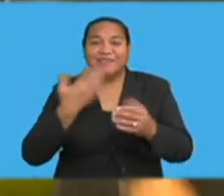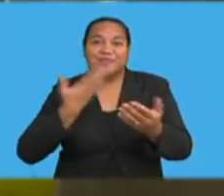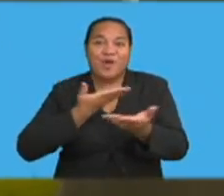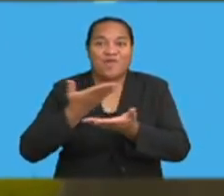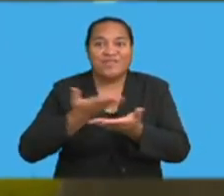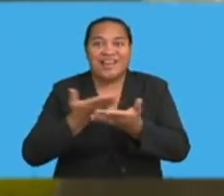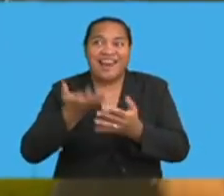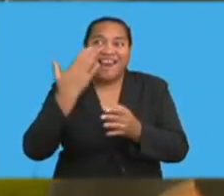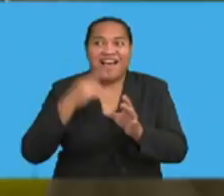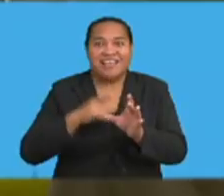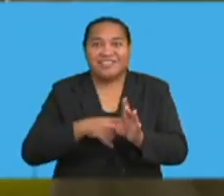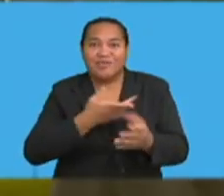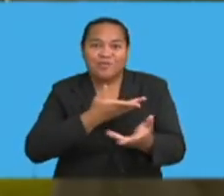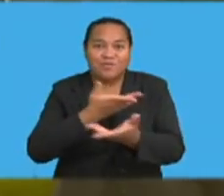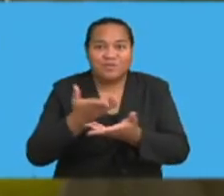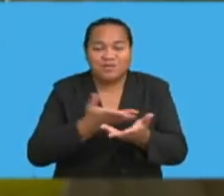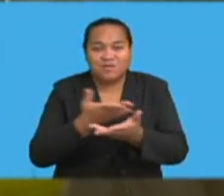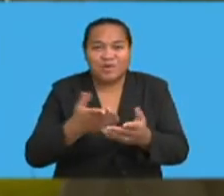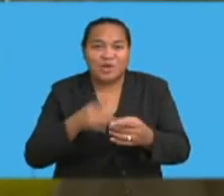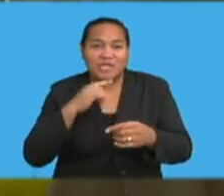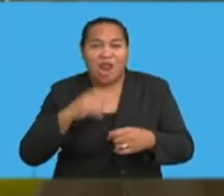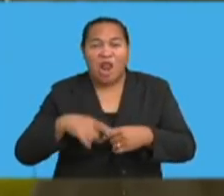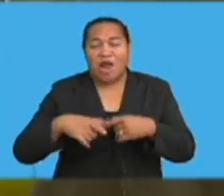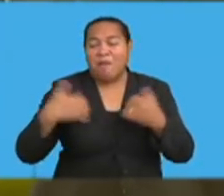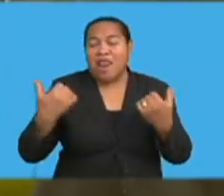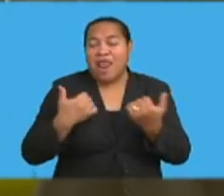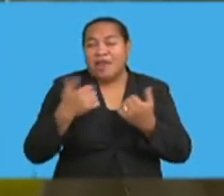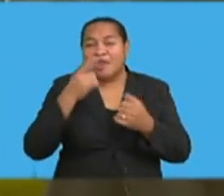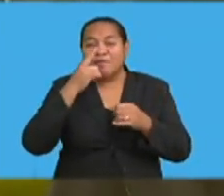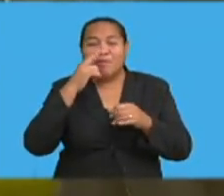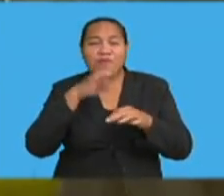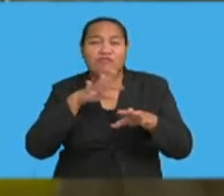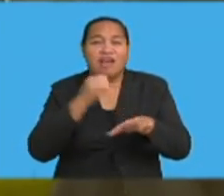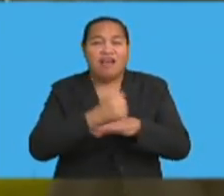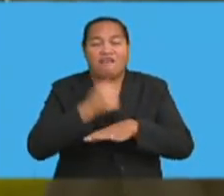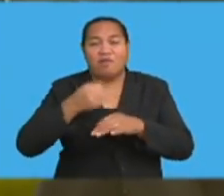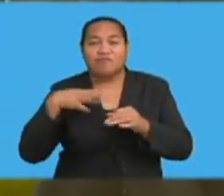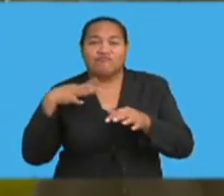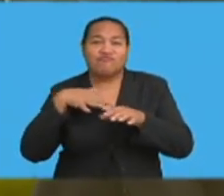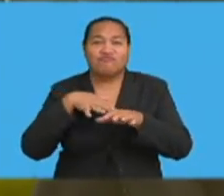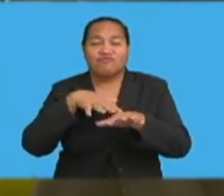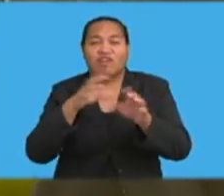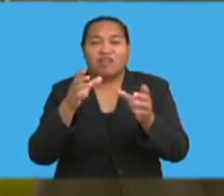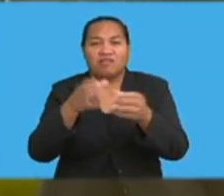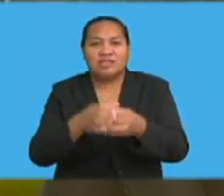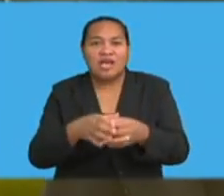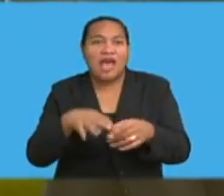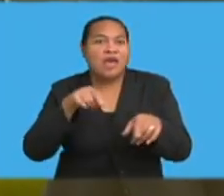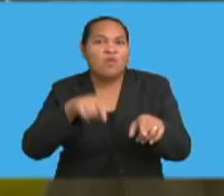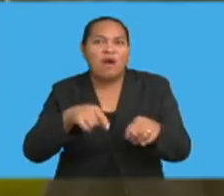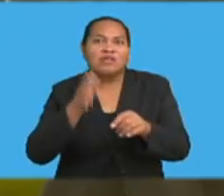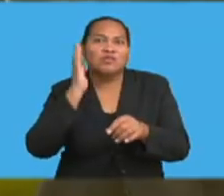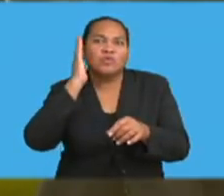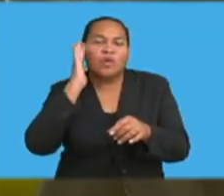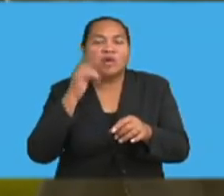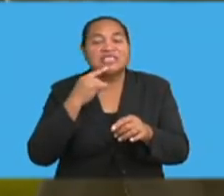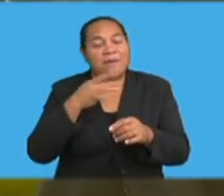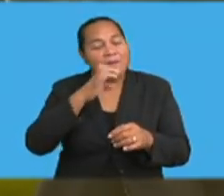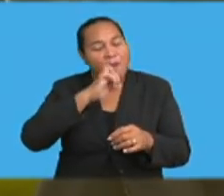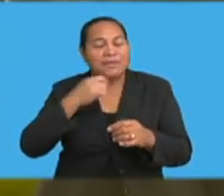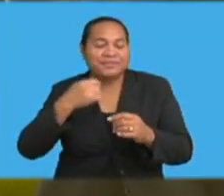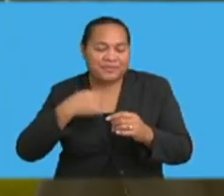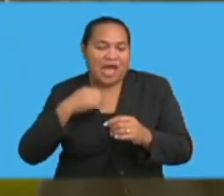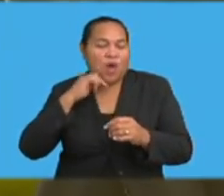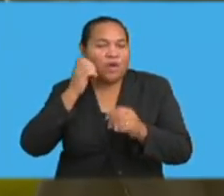visit, inverted commas, with his large entourage, reportedly made the commitment at Teteia Memorial School to provide FEA power